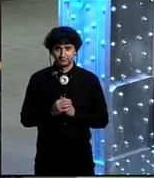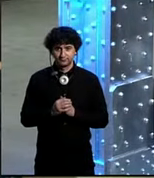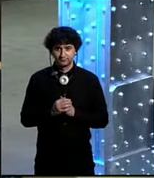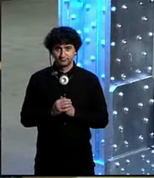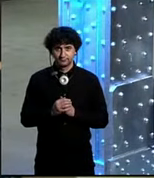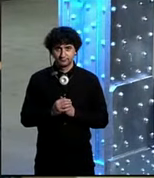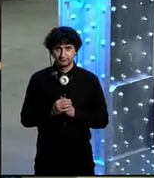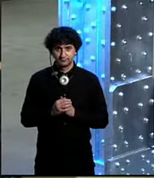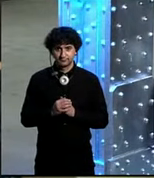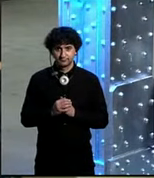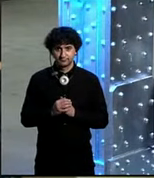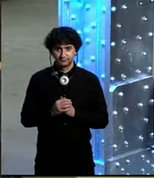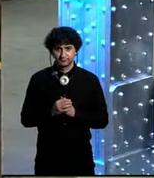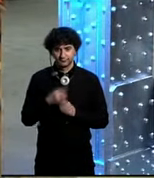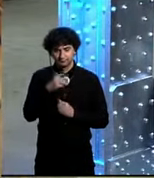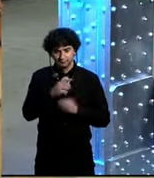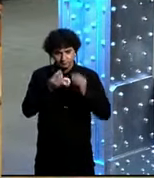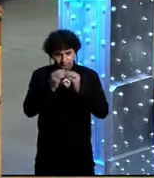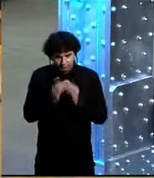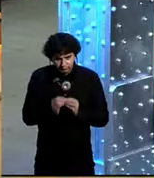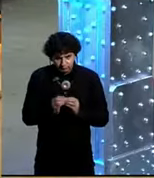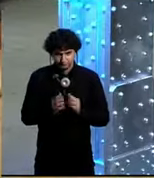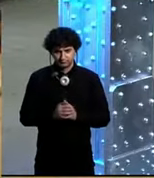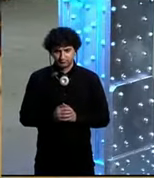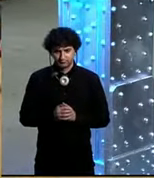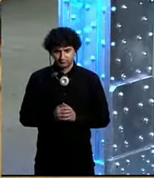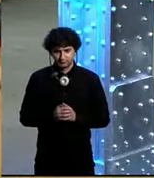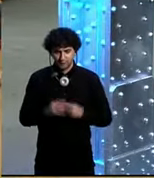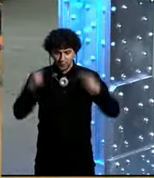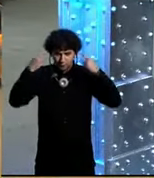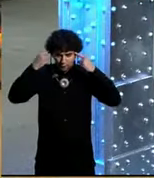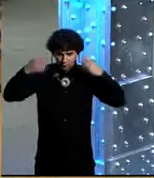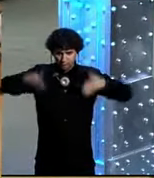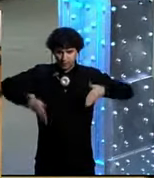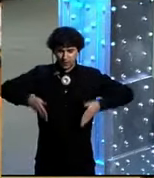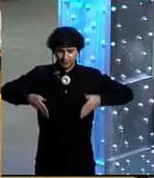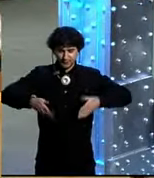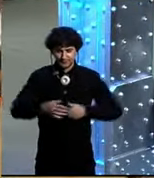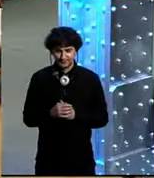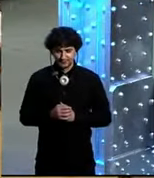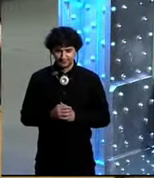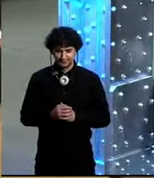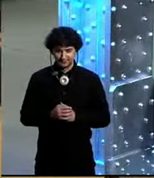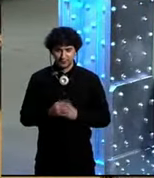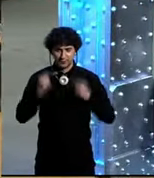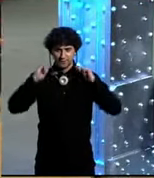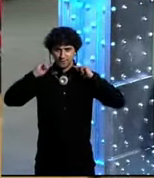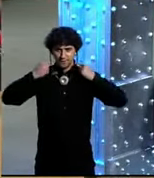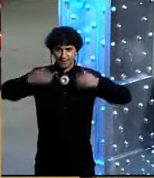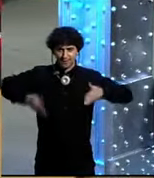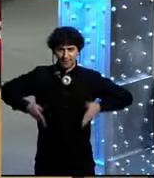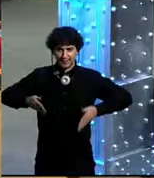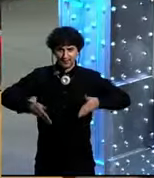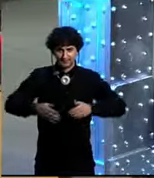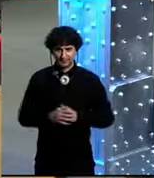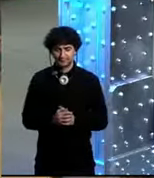done Emma Approved, they're now doing Frankenstein, MD, with Mary Shelley's doctor is now Vicky, fresh out of med